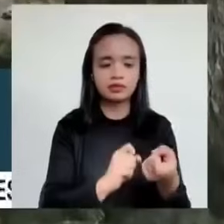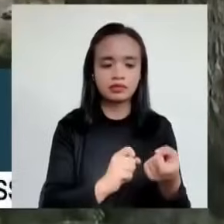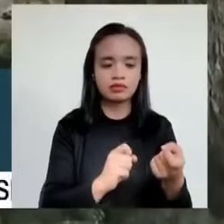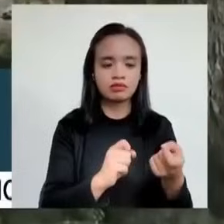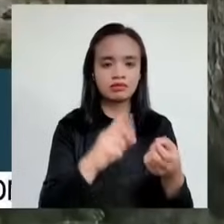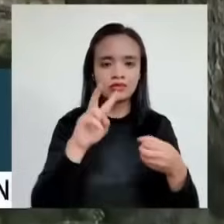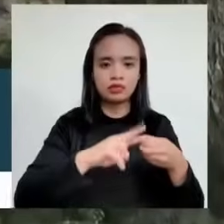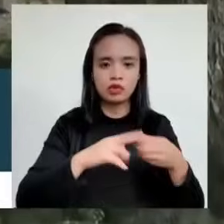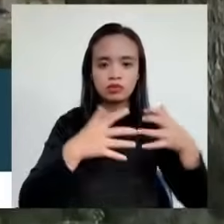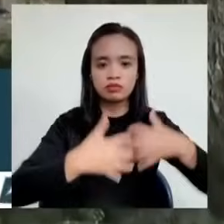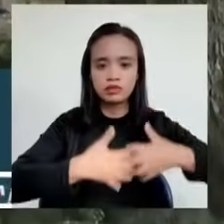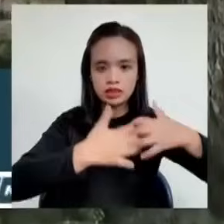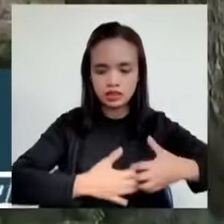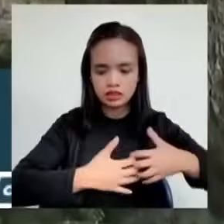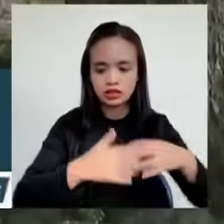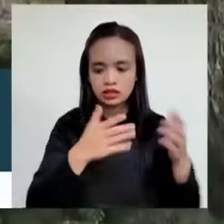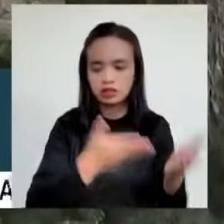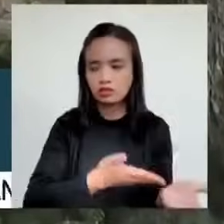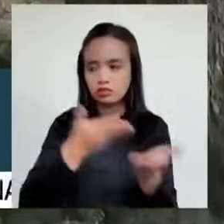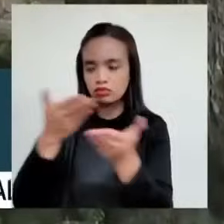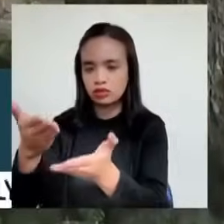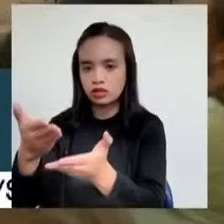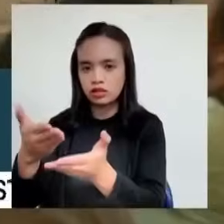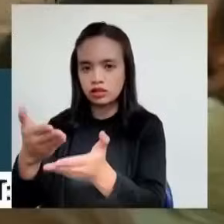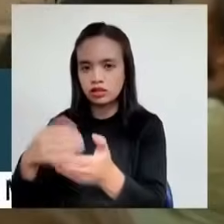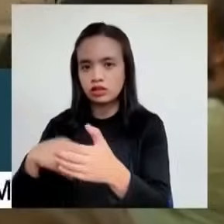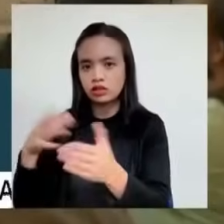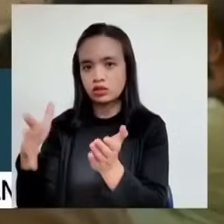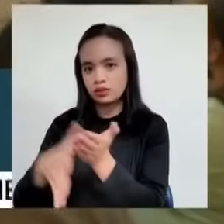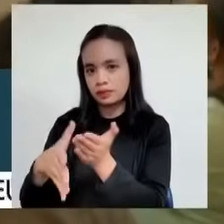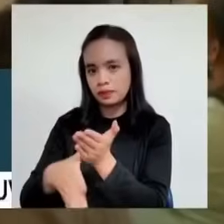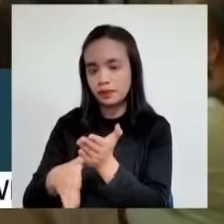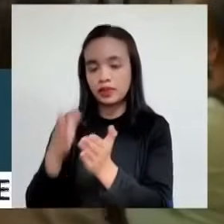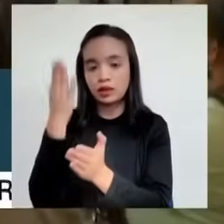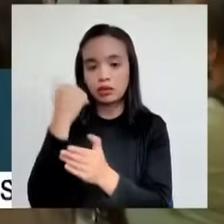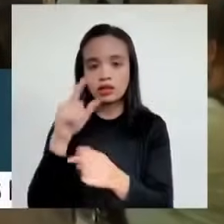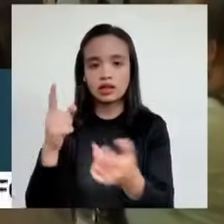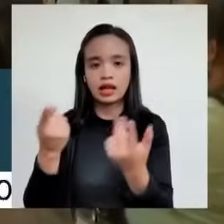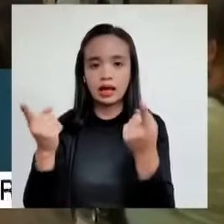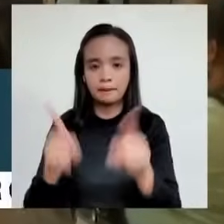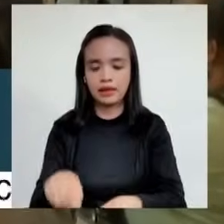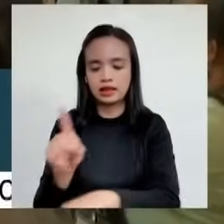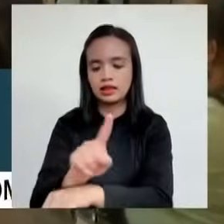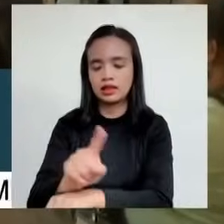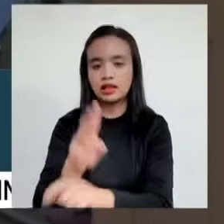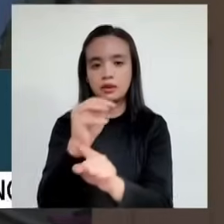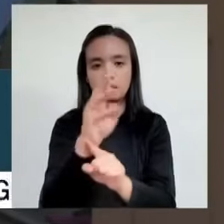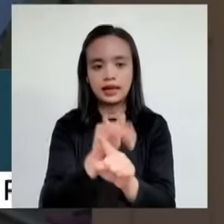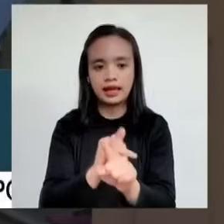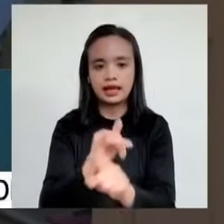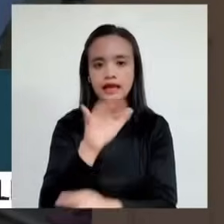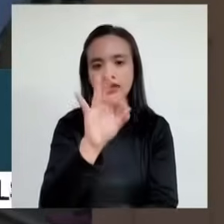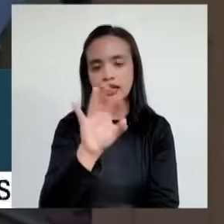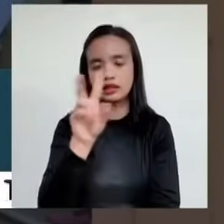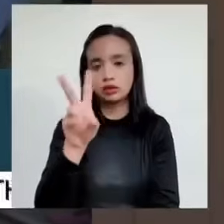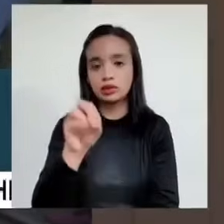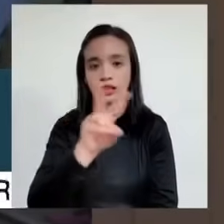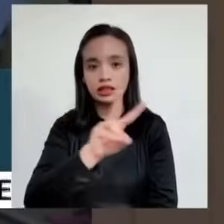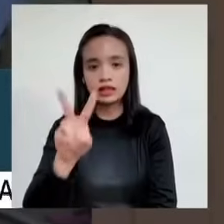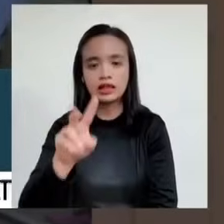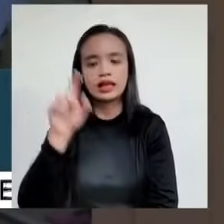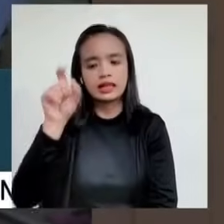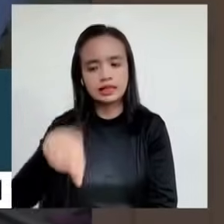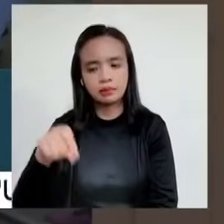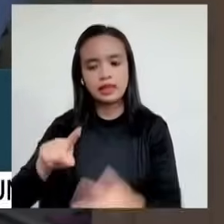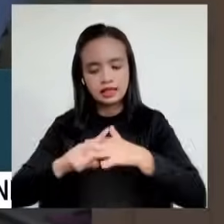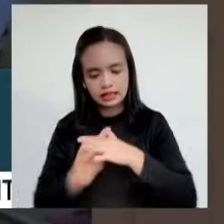Commission on Election server. He said this happened as early as 1 p.m. on May 9, 2022, when the transmission should have only started at 7